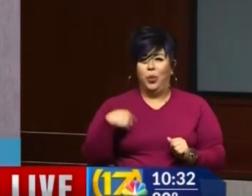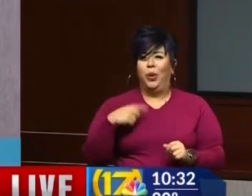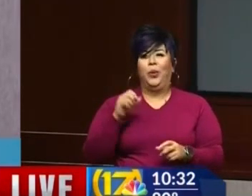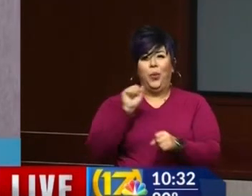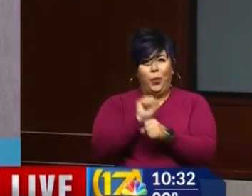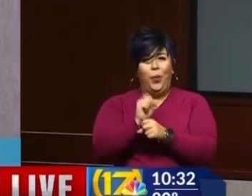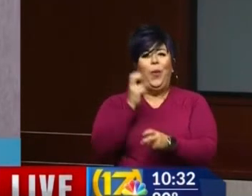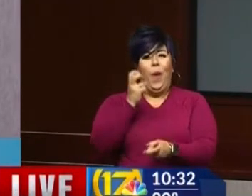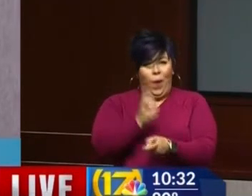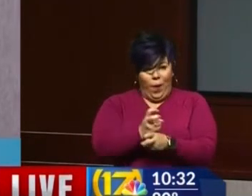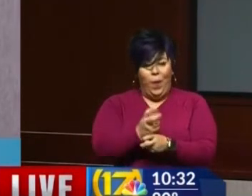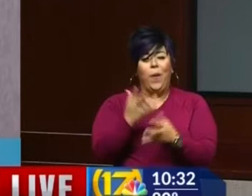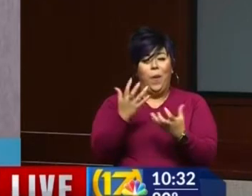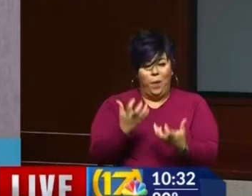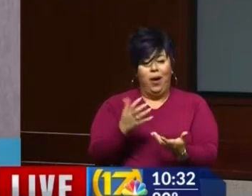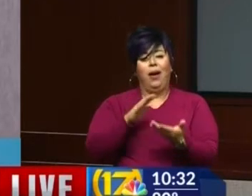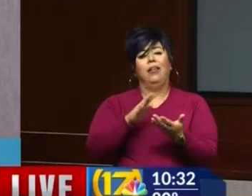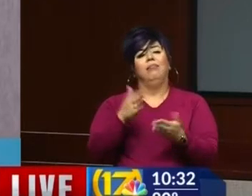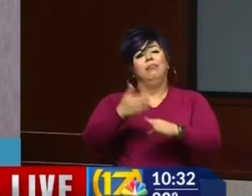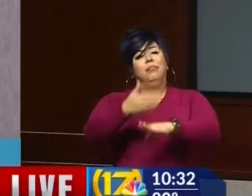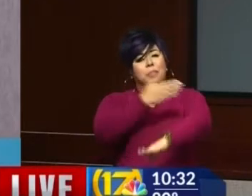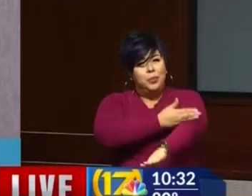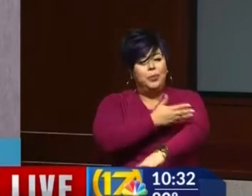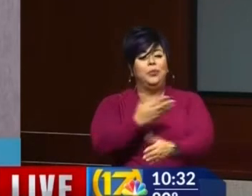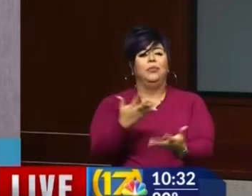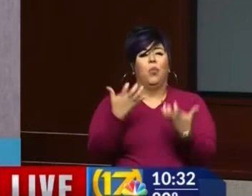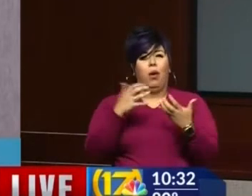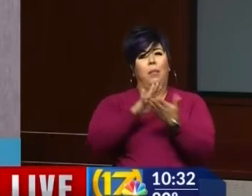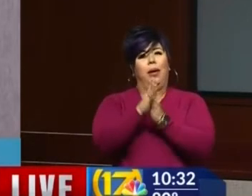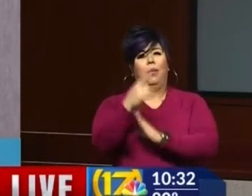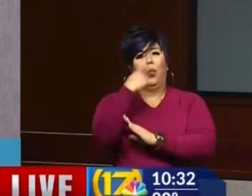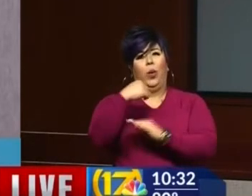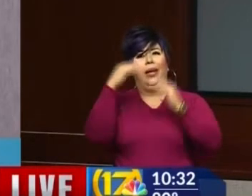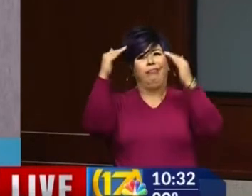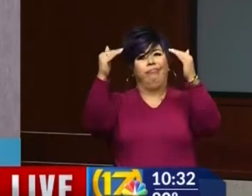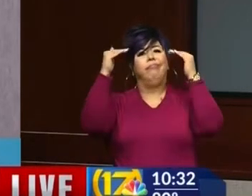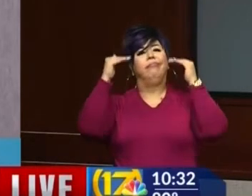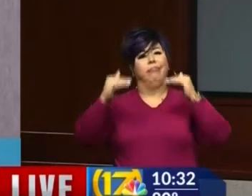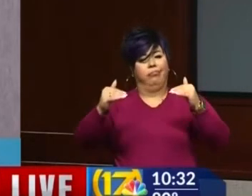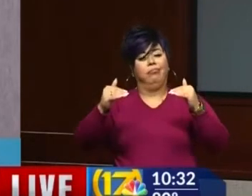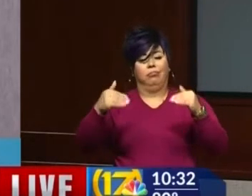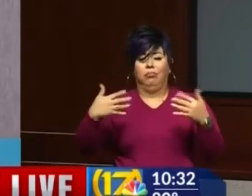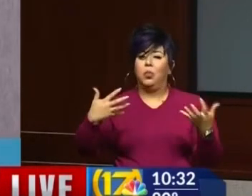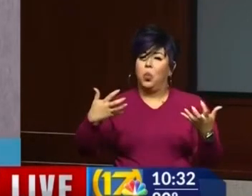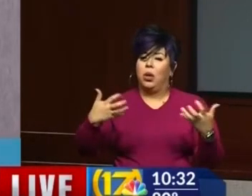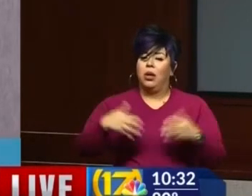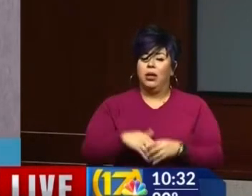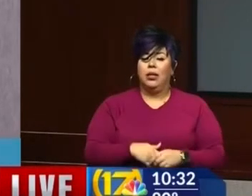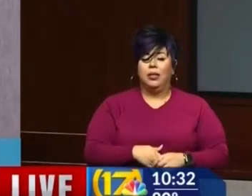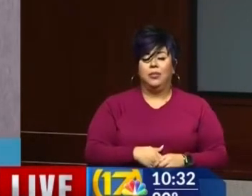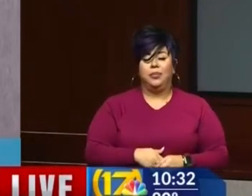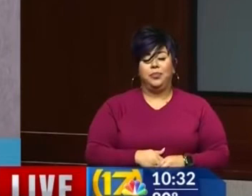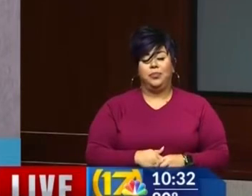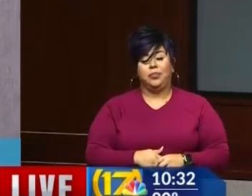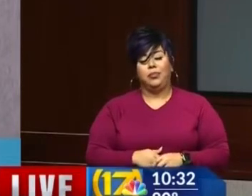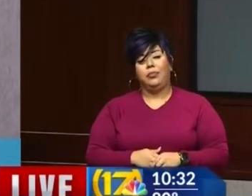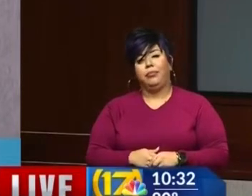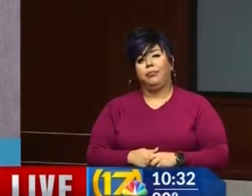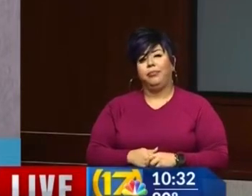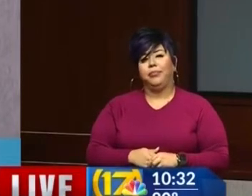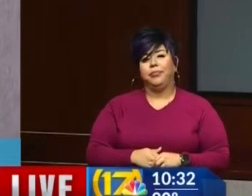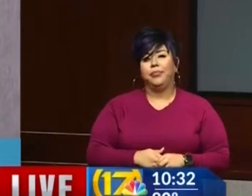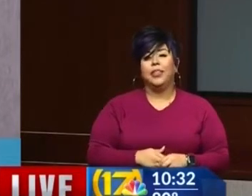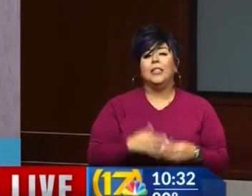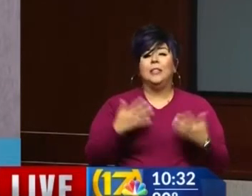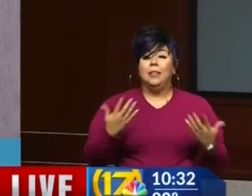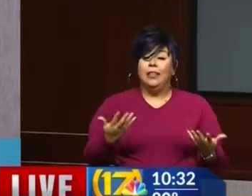to get us into a position to move into the red tier. I will say, with regard to the